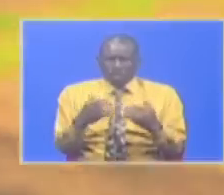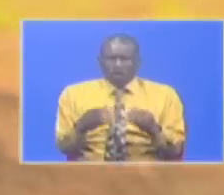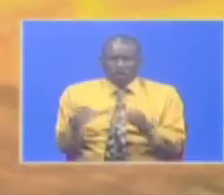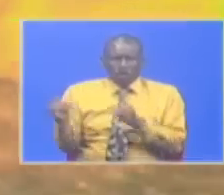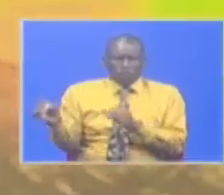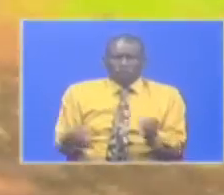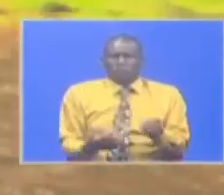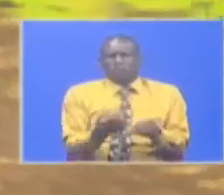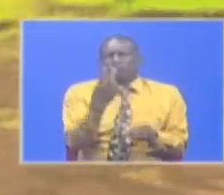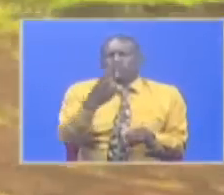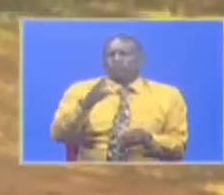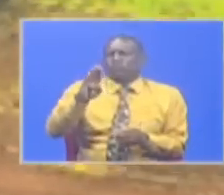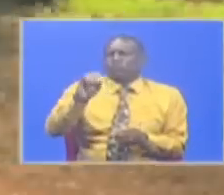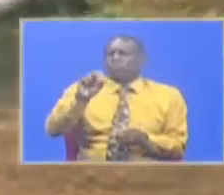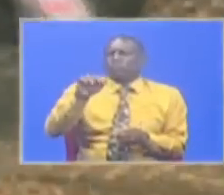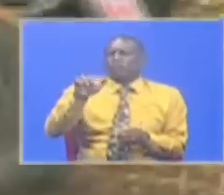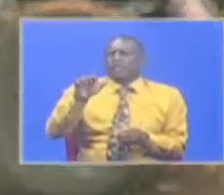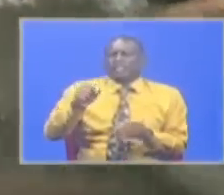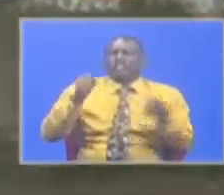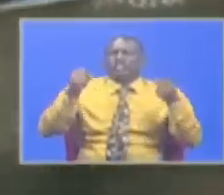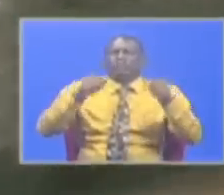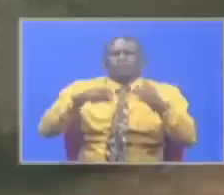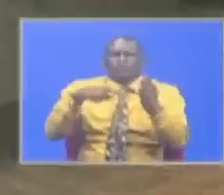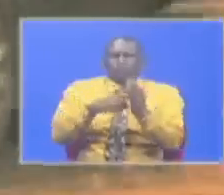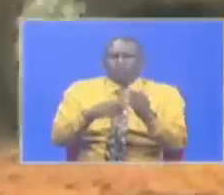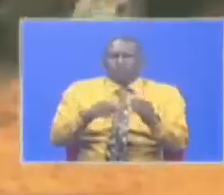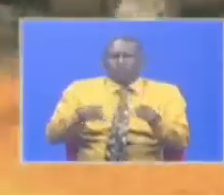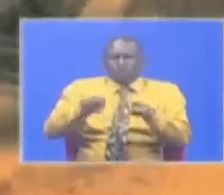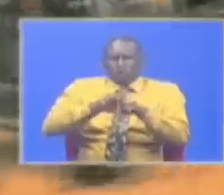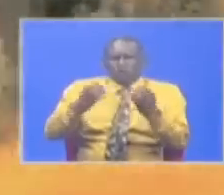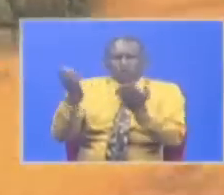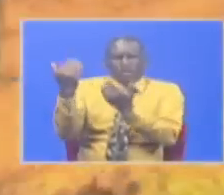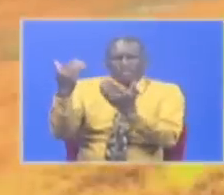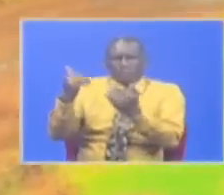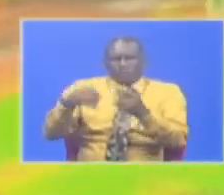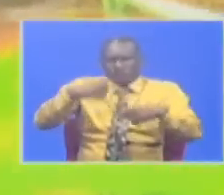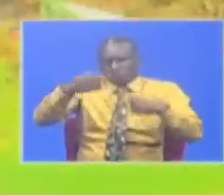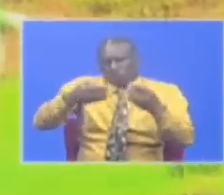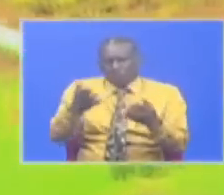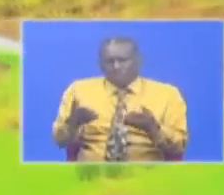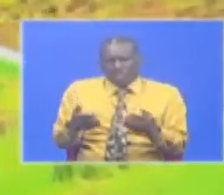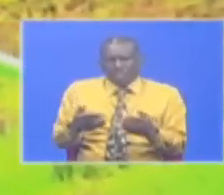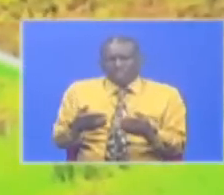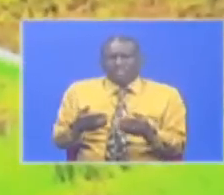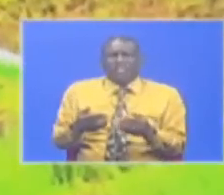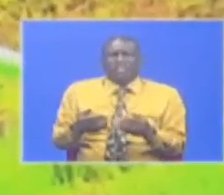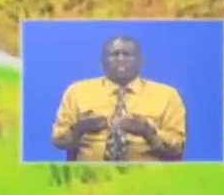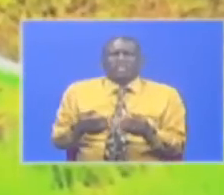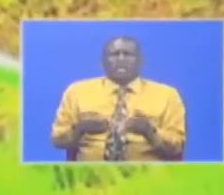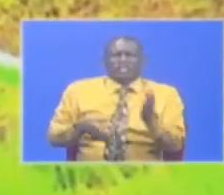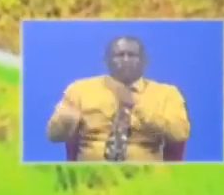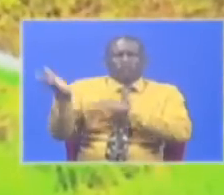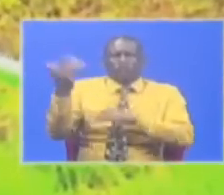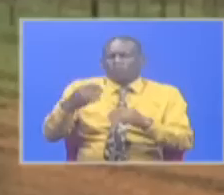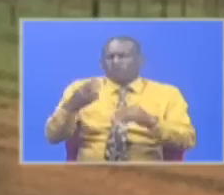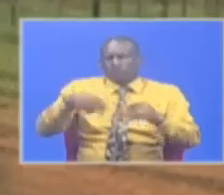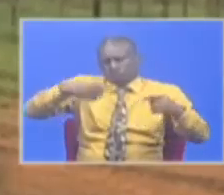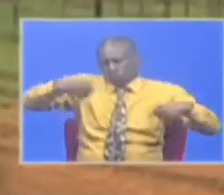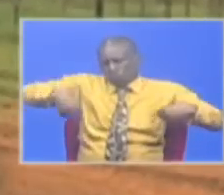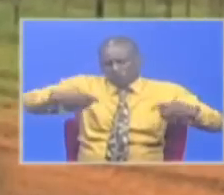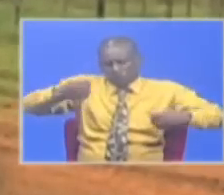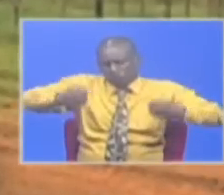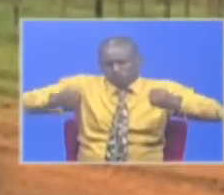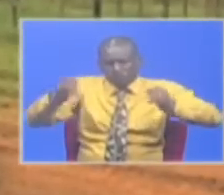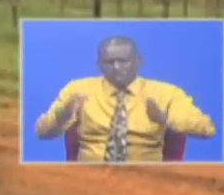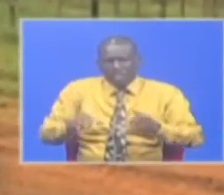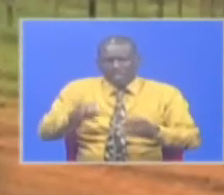bonus championship points. Also expected to spice up the Sikh Union round are former two-wheel drive turbo champions